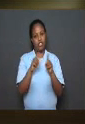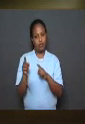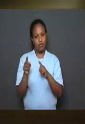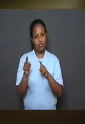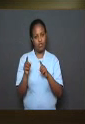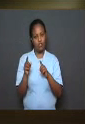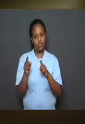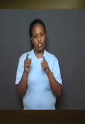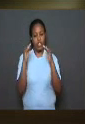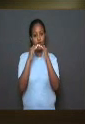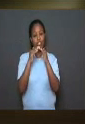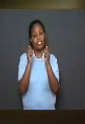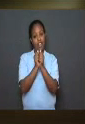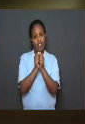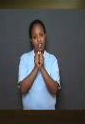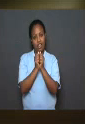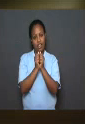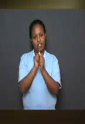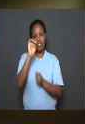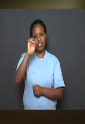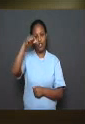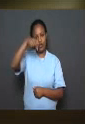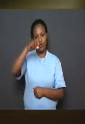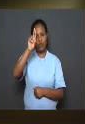to equality is equity.